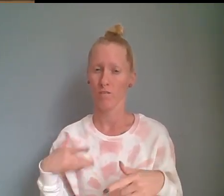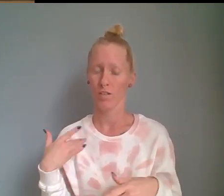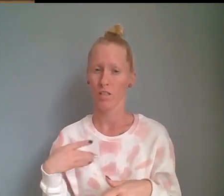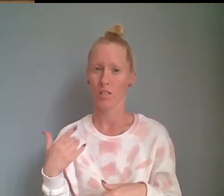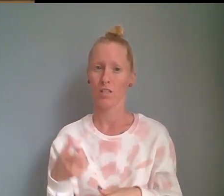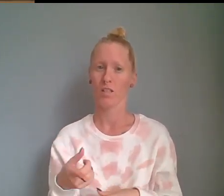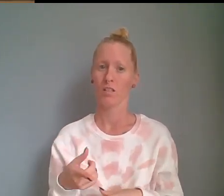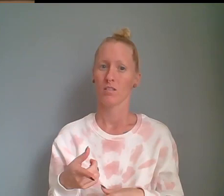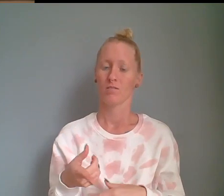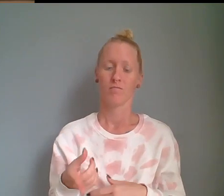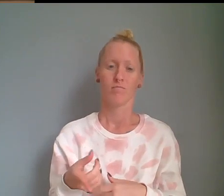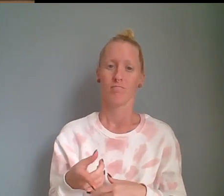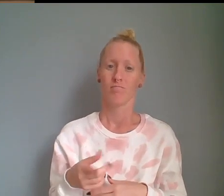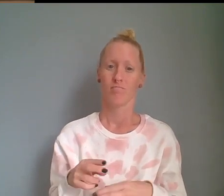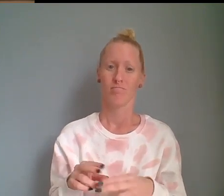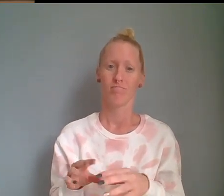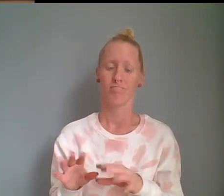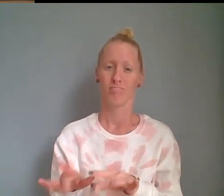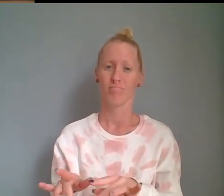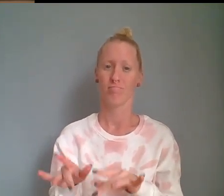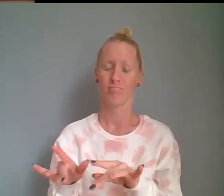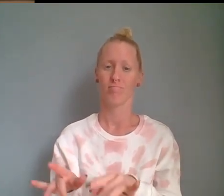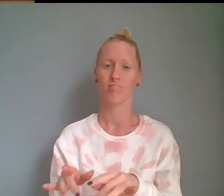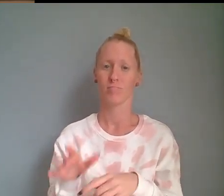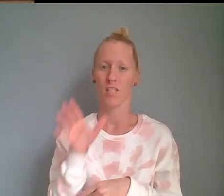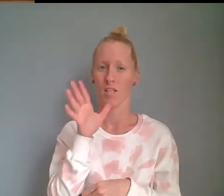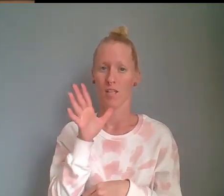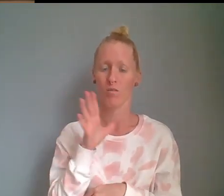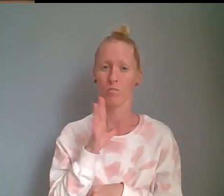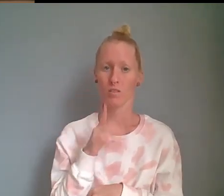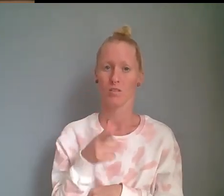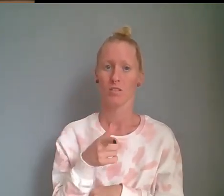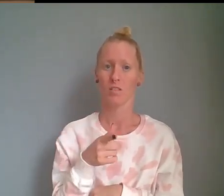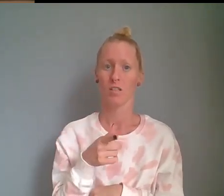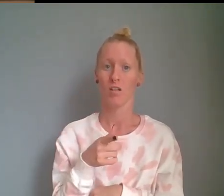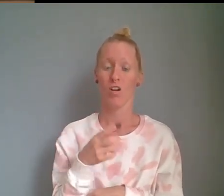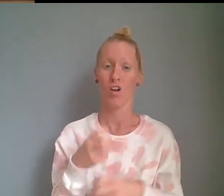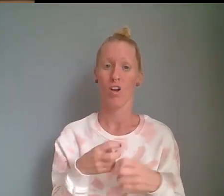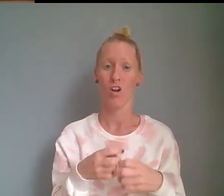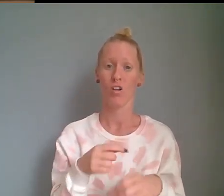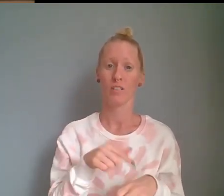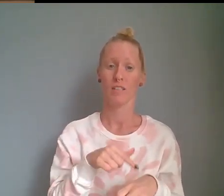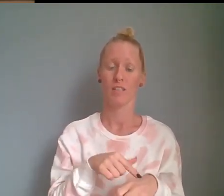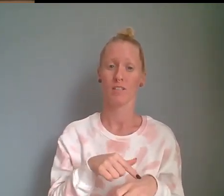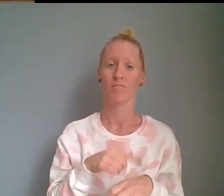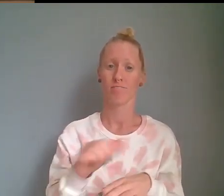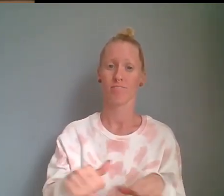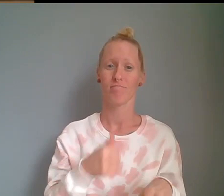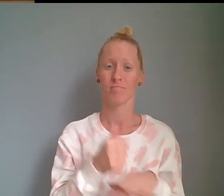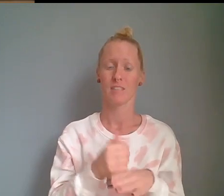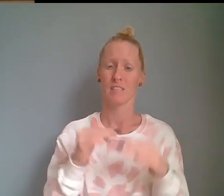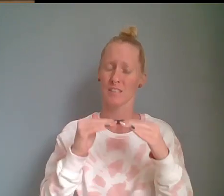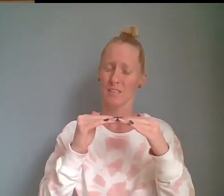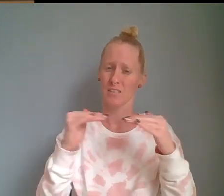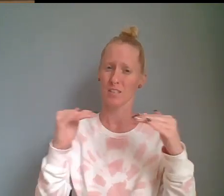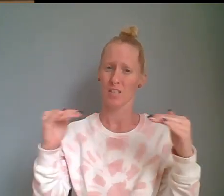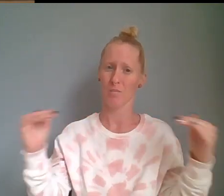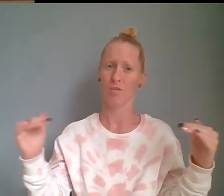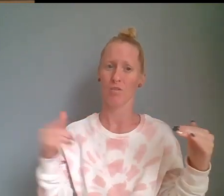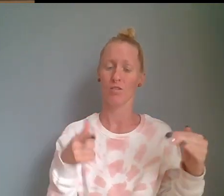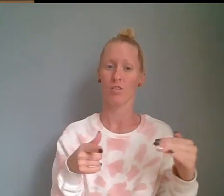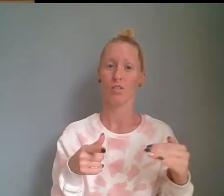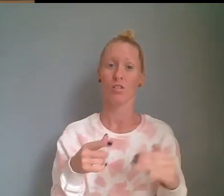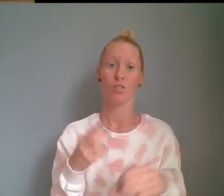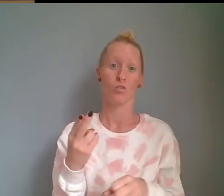poor lady, unfortunately, is having a hard time finding a stable point. He talked about lithium there, and I'll talk about it in a little bit, about the use